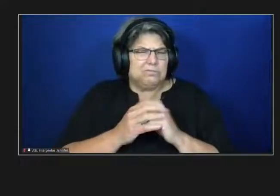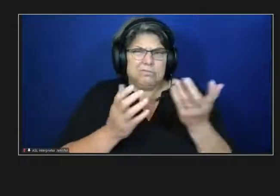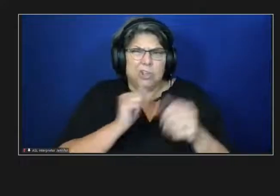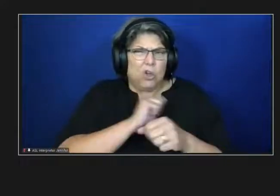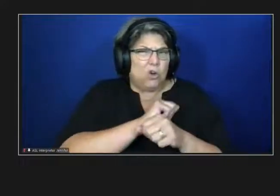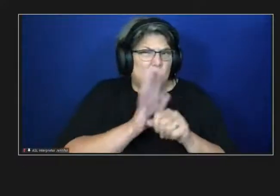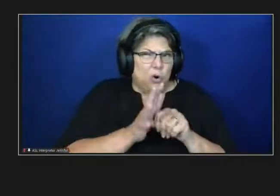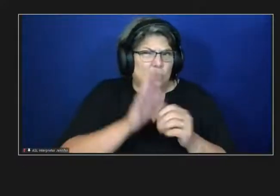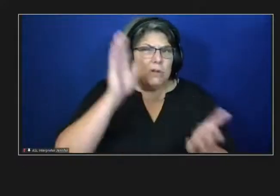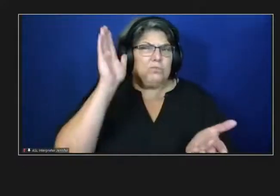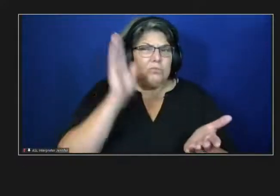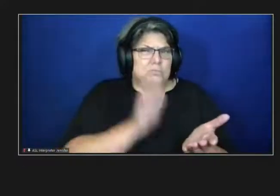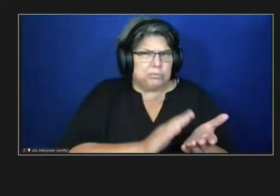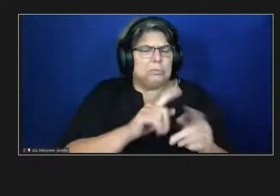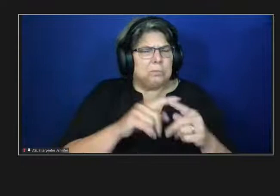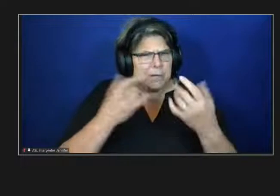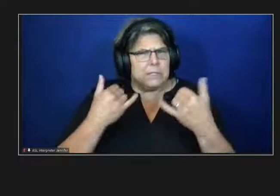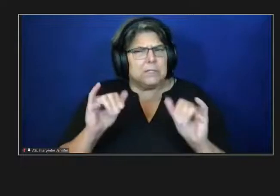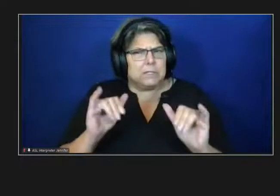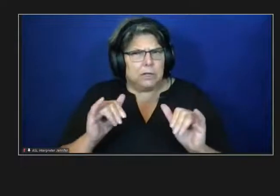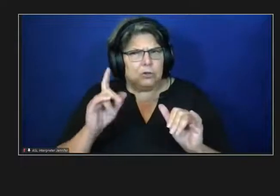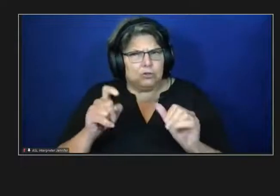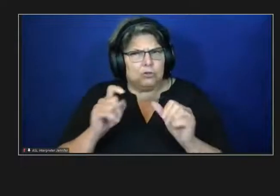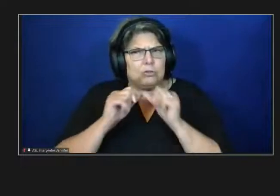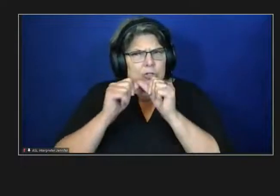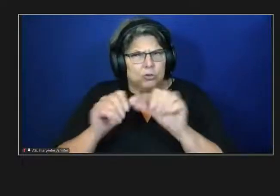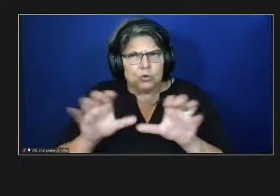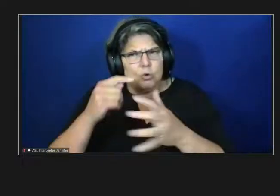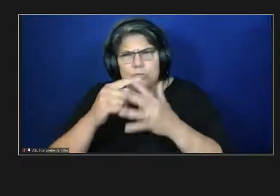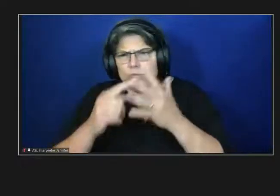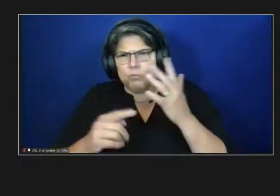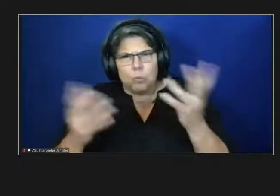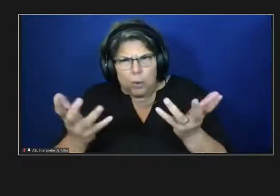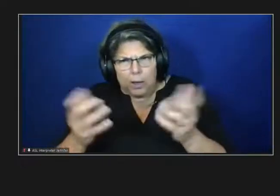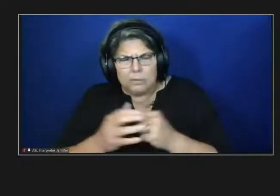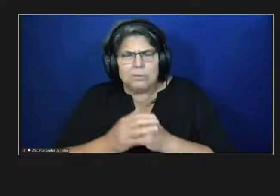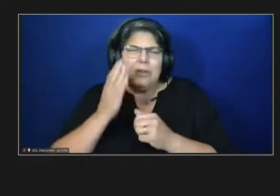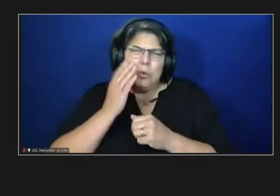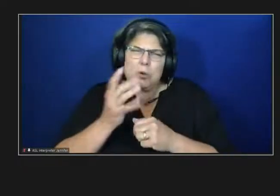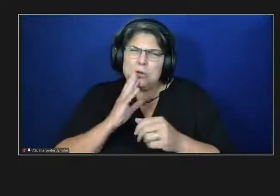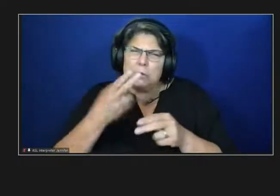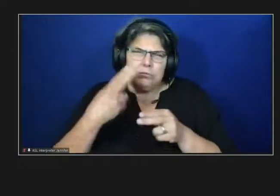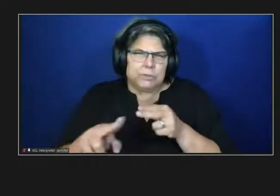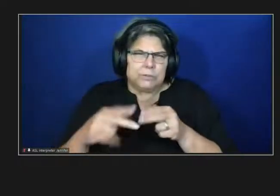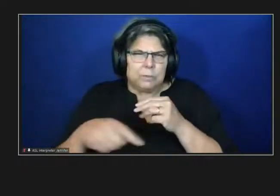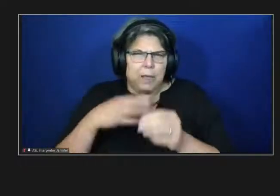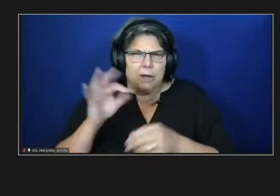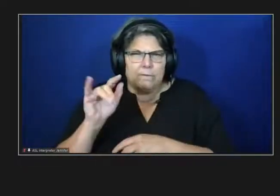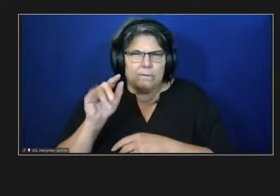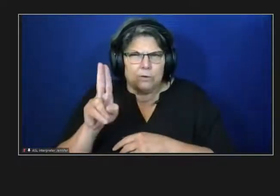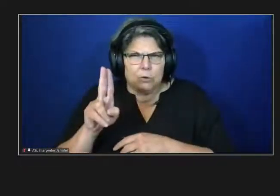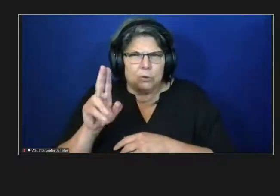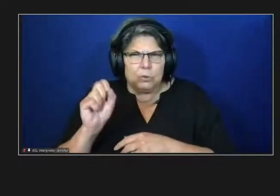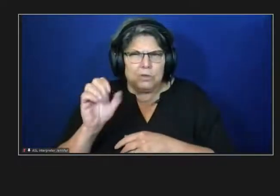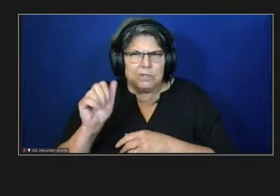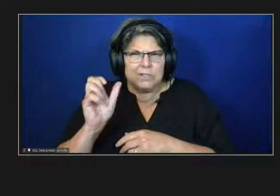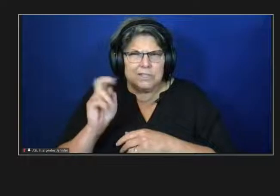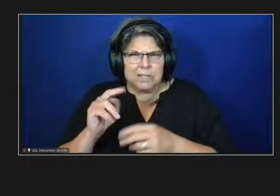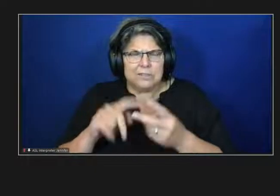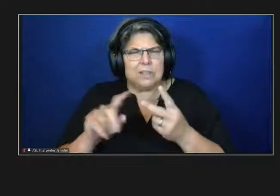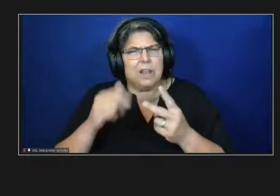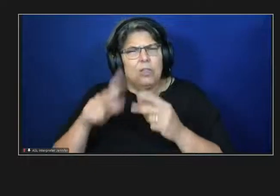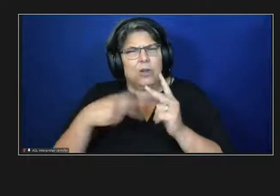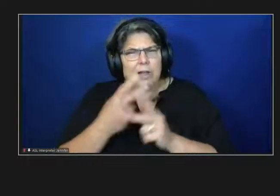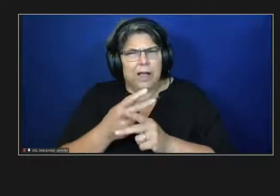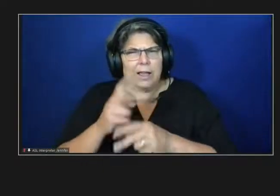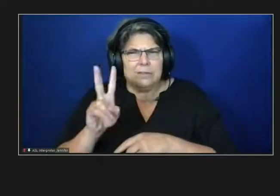decline here in Mendocino County. I know we talked a little bit about flu season and other types of viruses